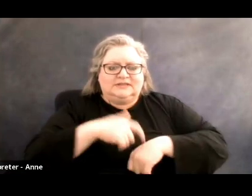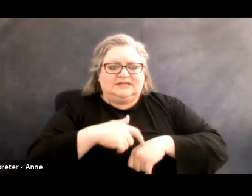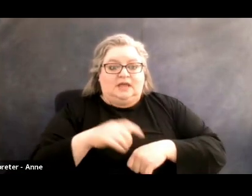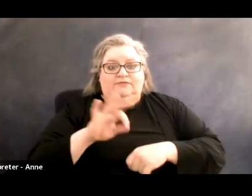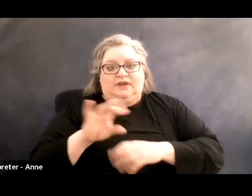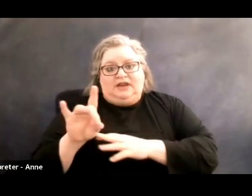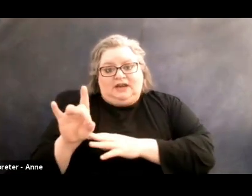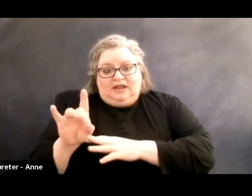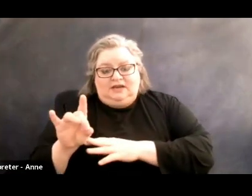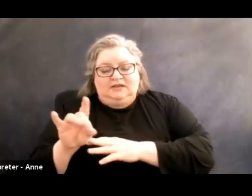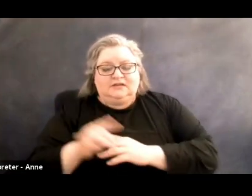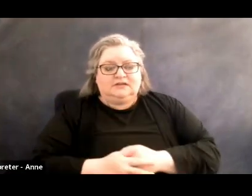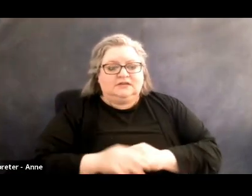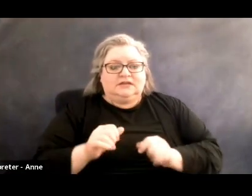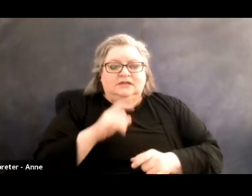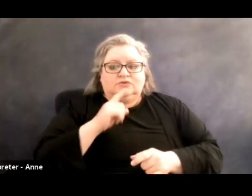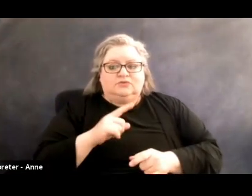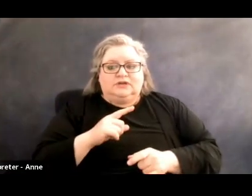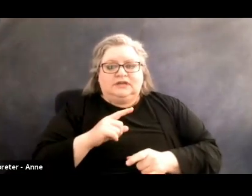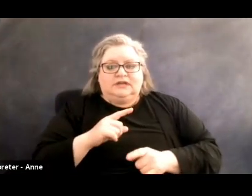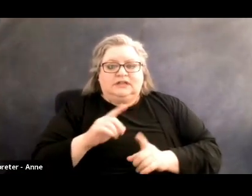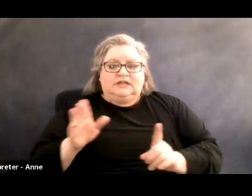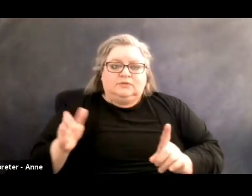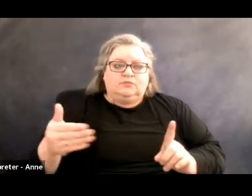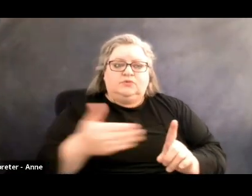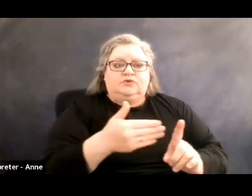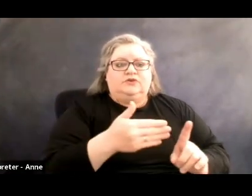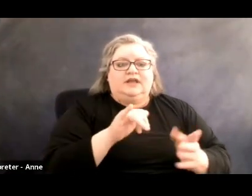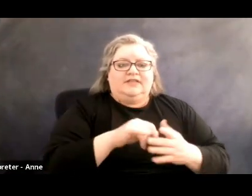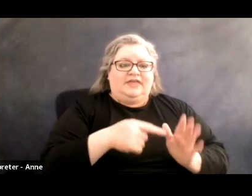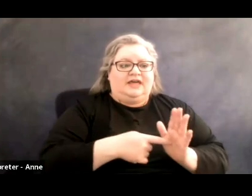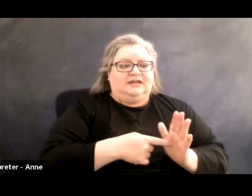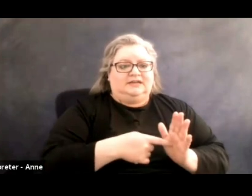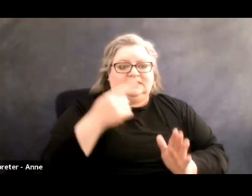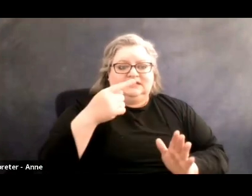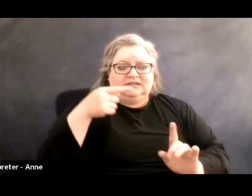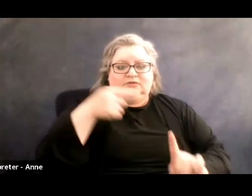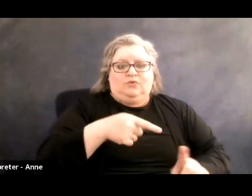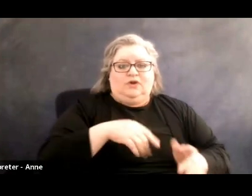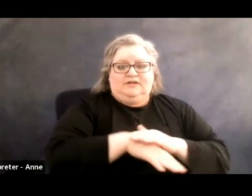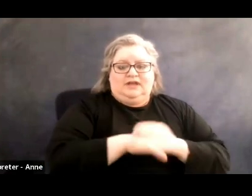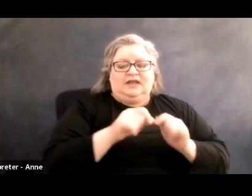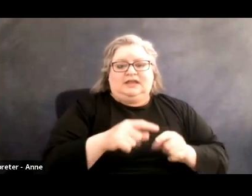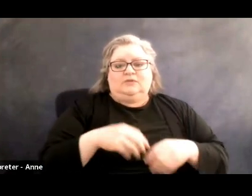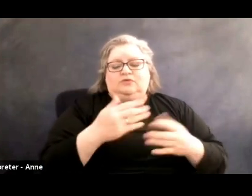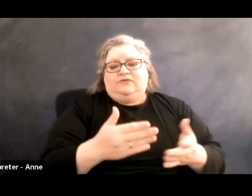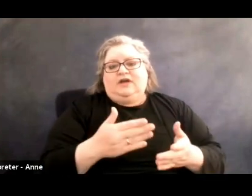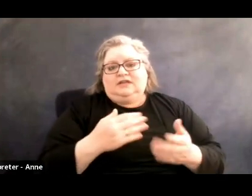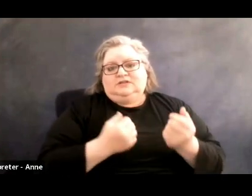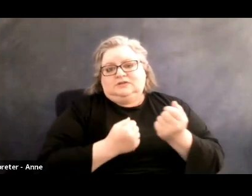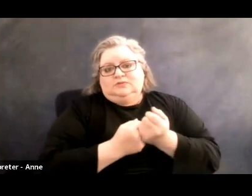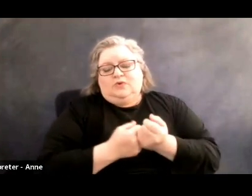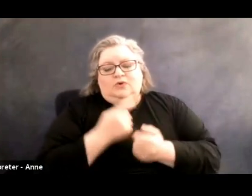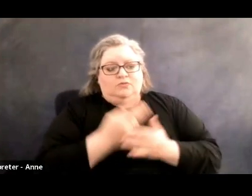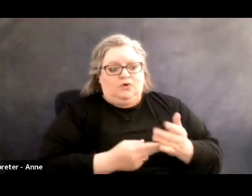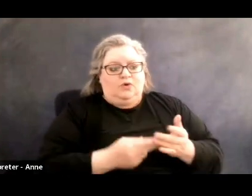988 can really move into a direction where that single point of access can provide the support to